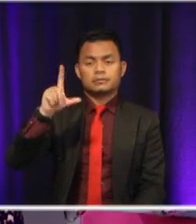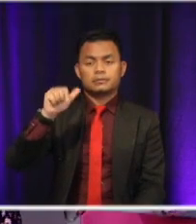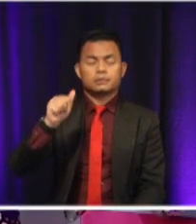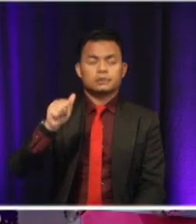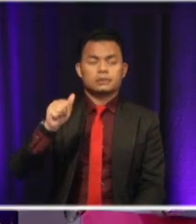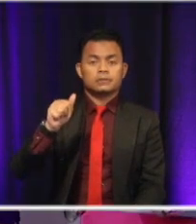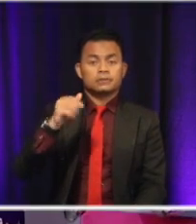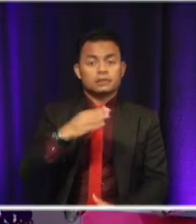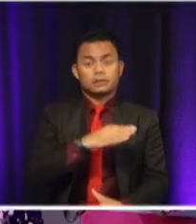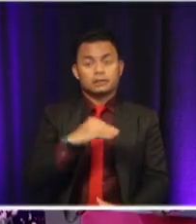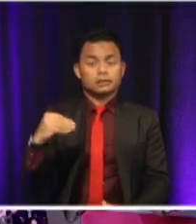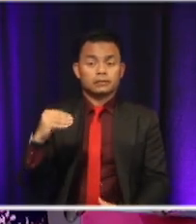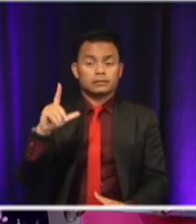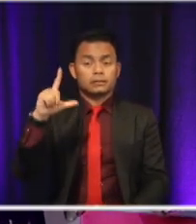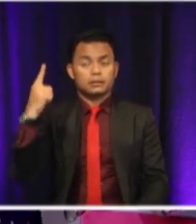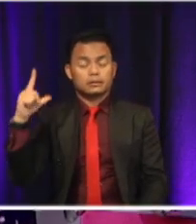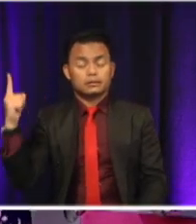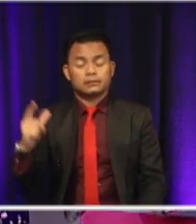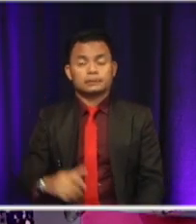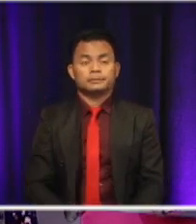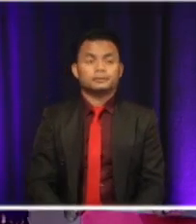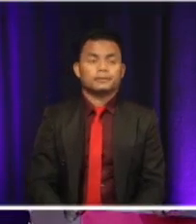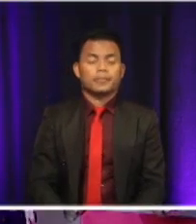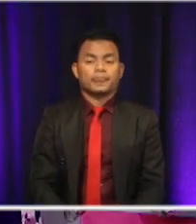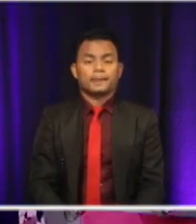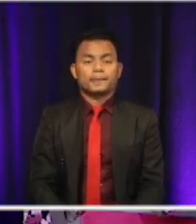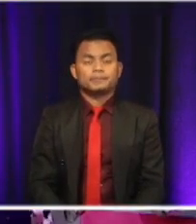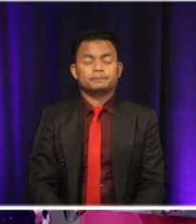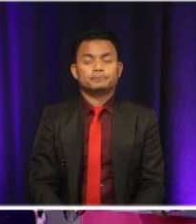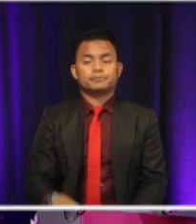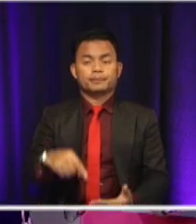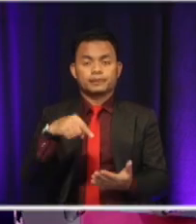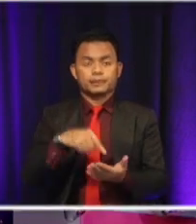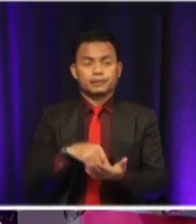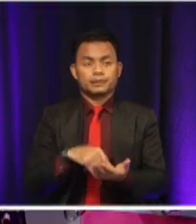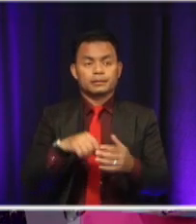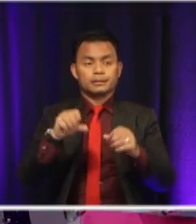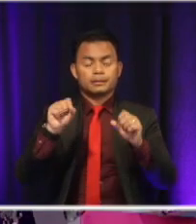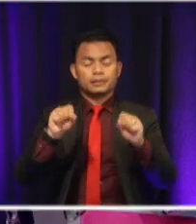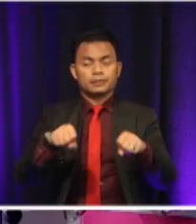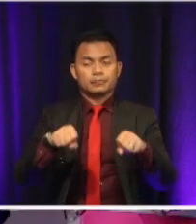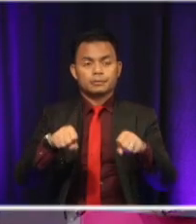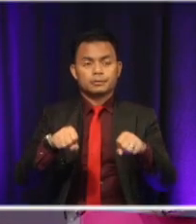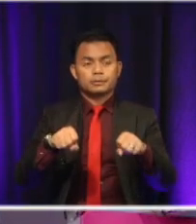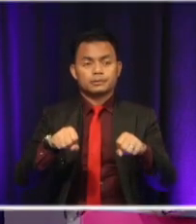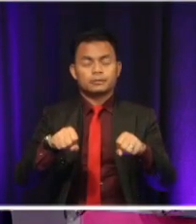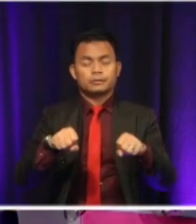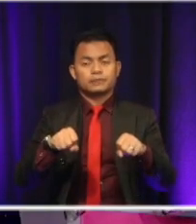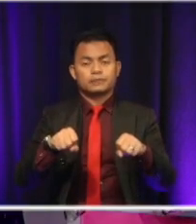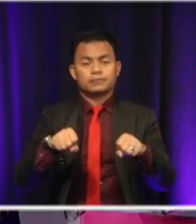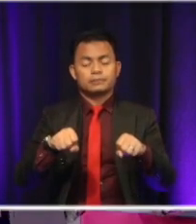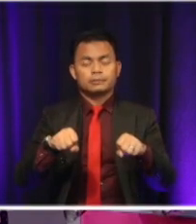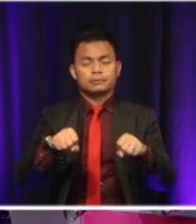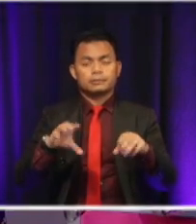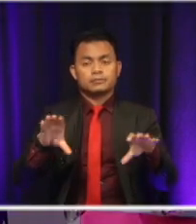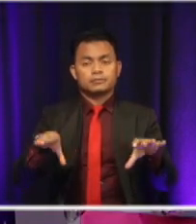take that route, or whether you use this method, both strategies work as